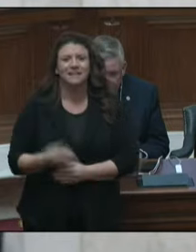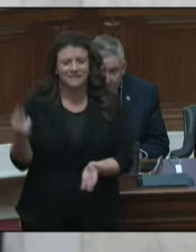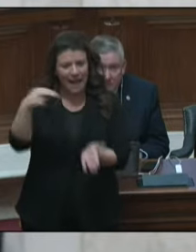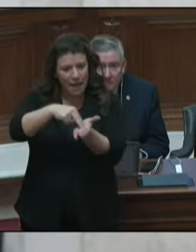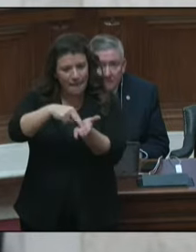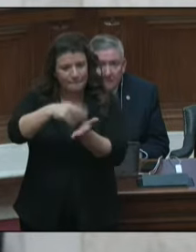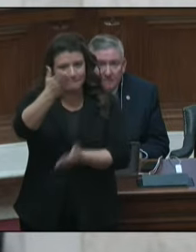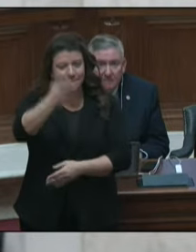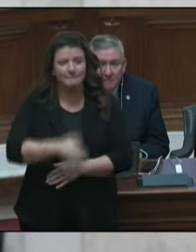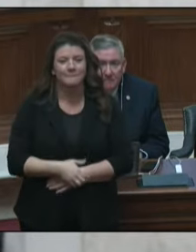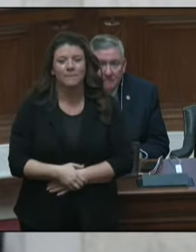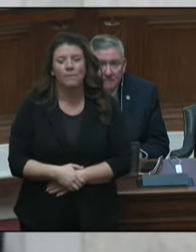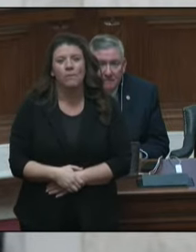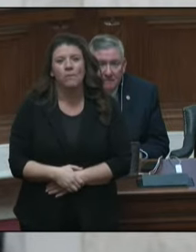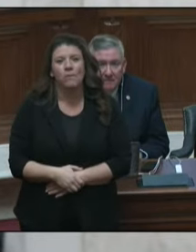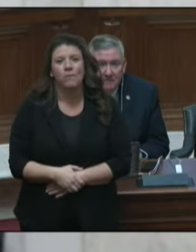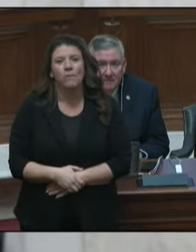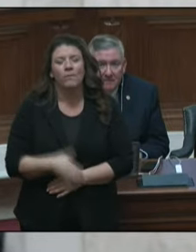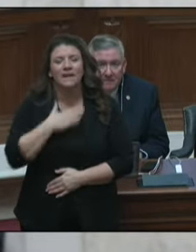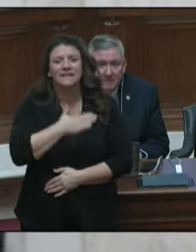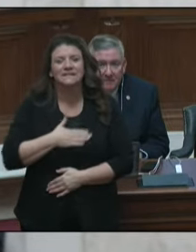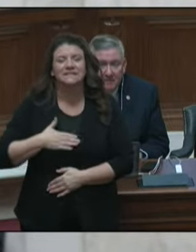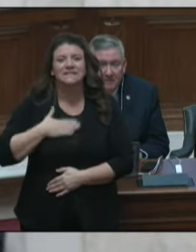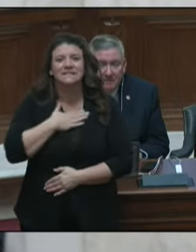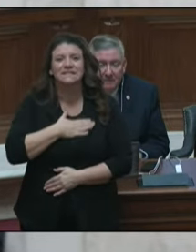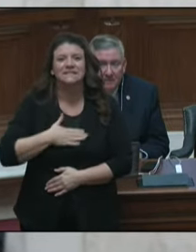Stand up, please.